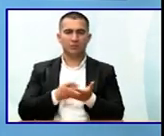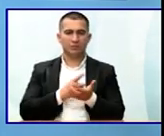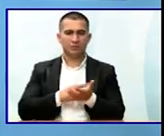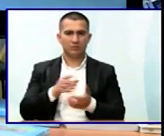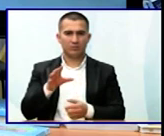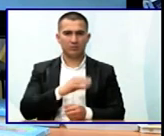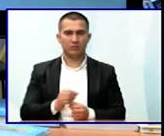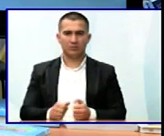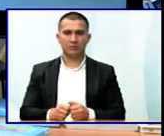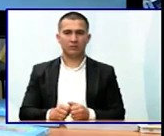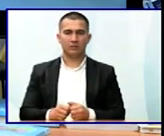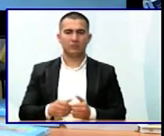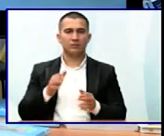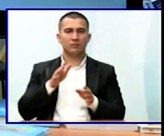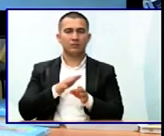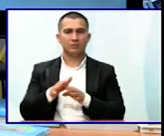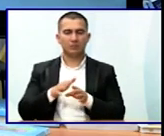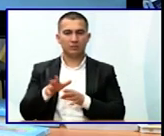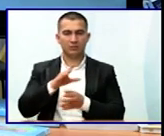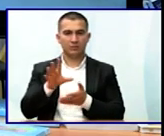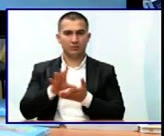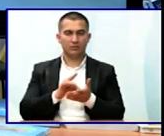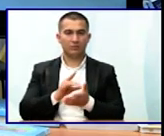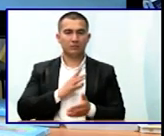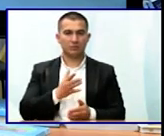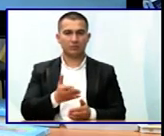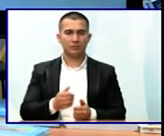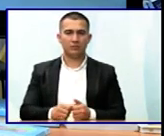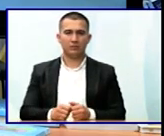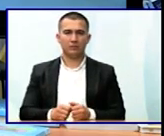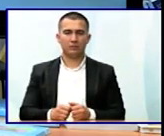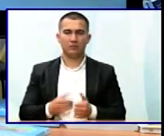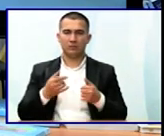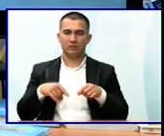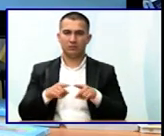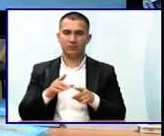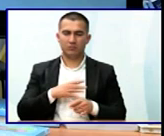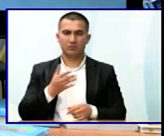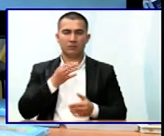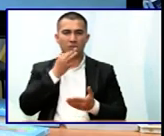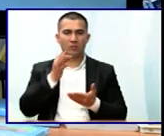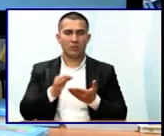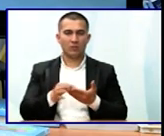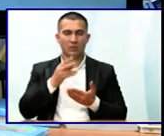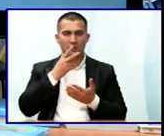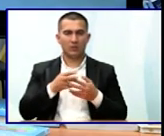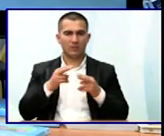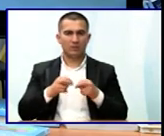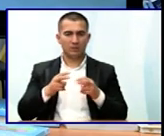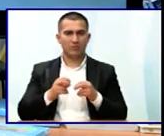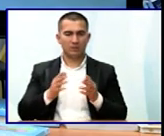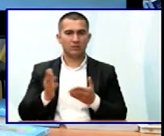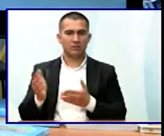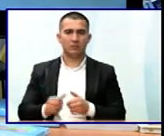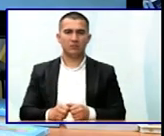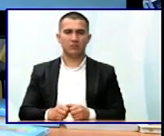Daftaringizga vazifani belgilab bo'lgan bo'lsangiz, ana endi javobimizni tekshirib